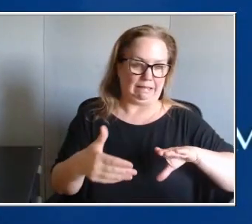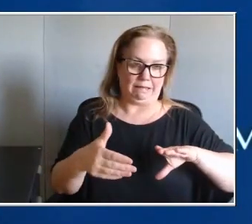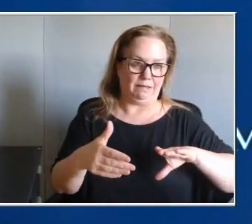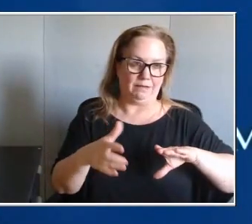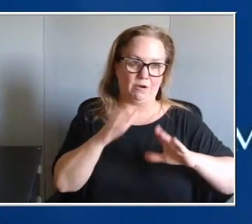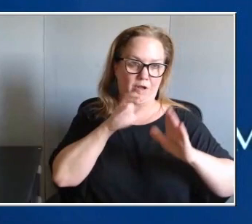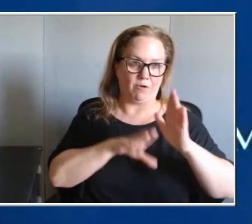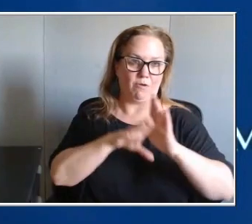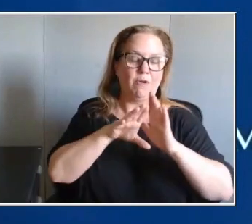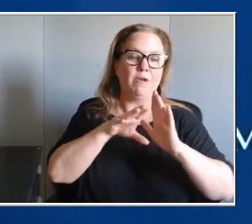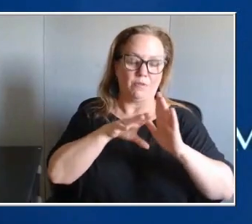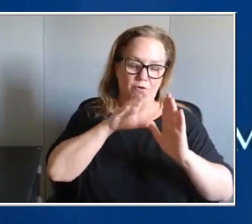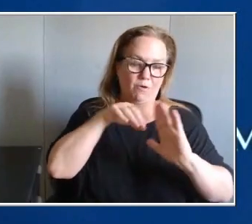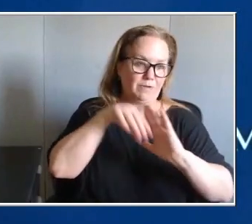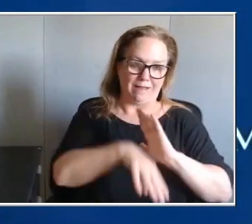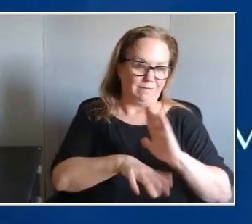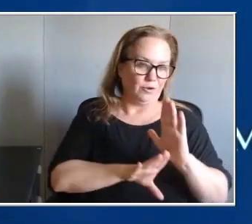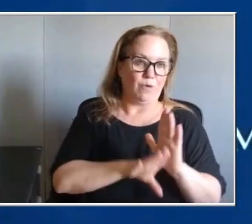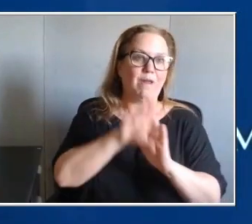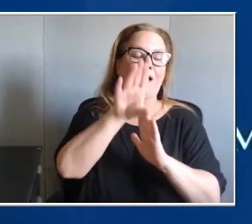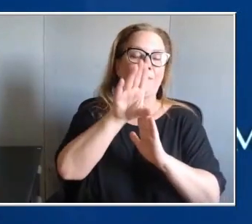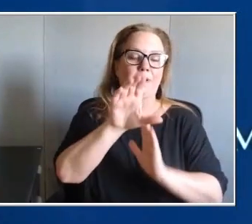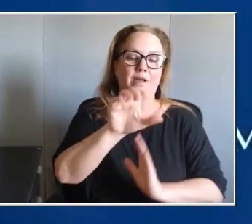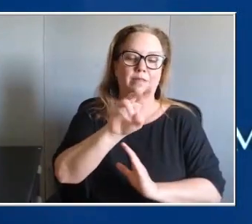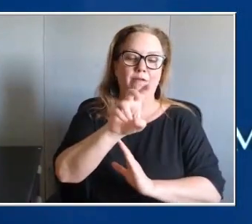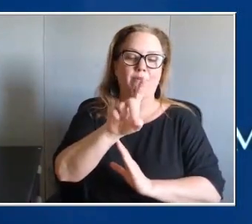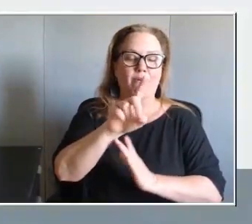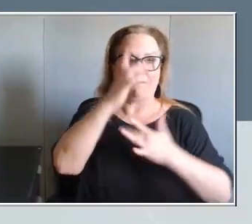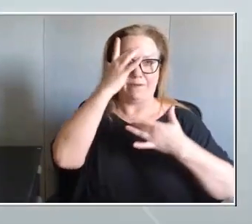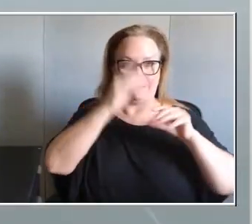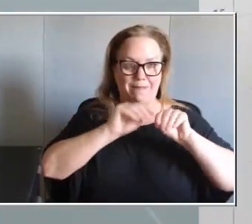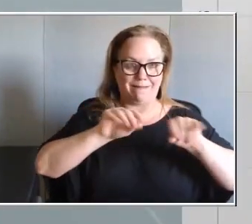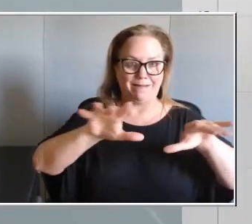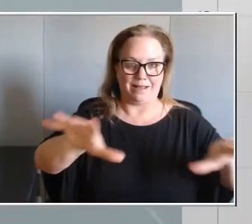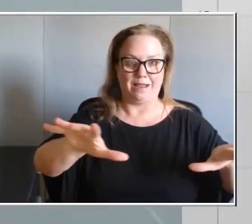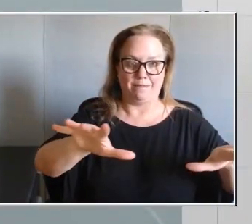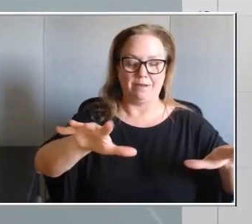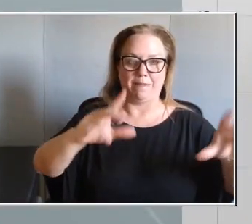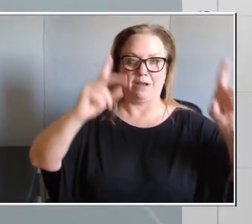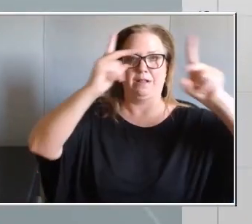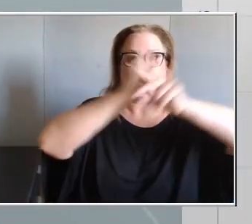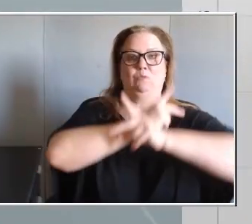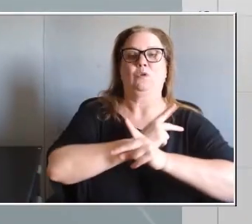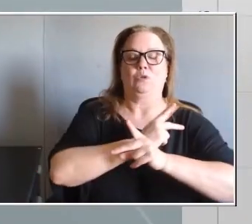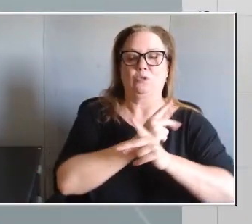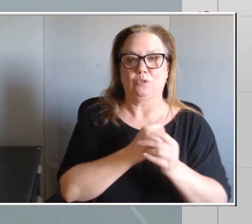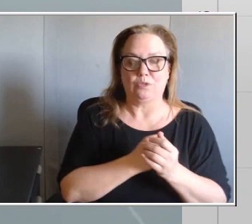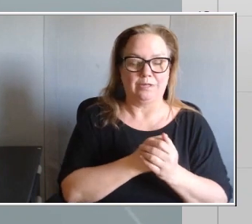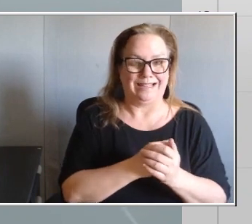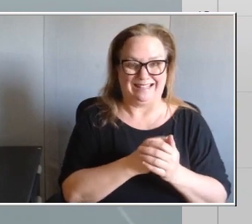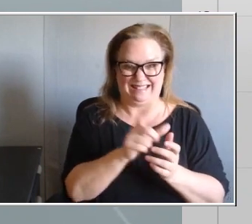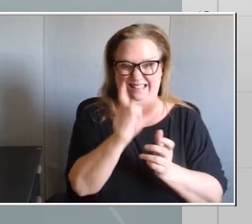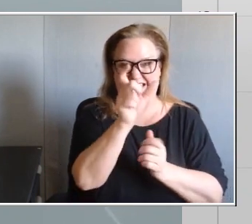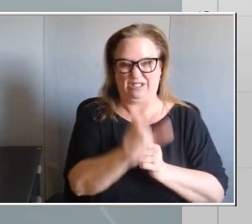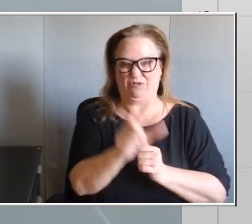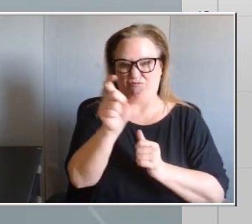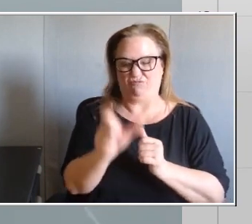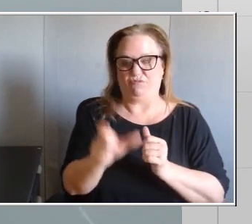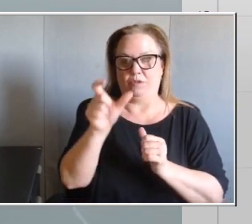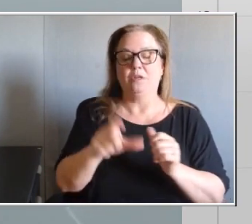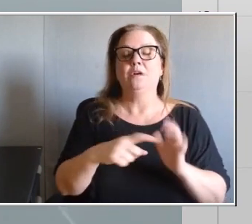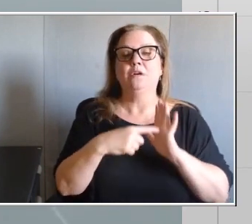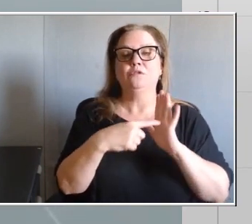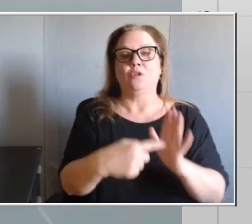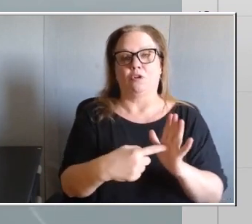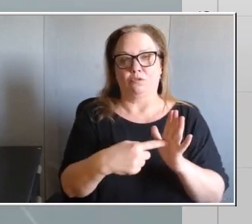The newest CDC data show that how the COVID pandemic made things worse. This graph shows the overall maternal mortality